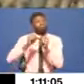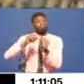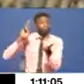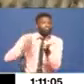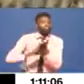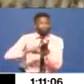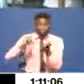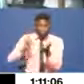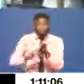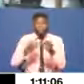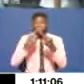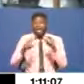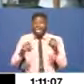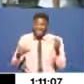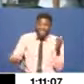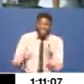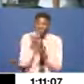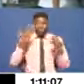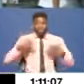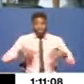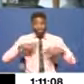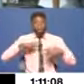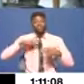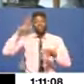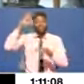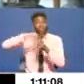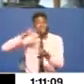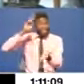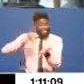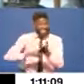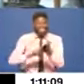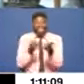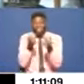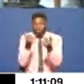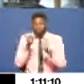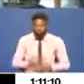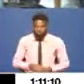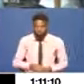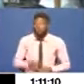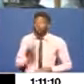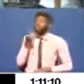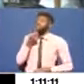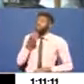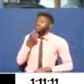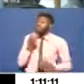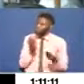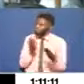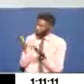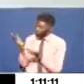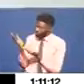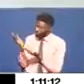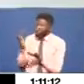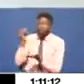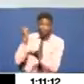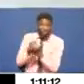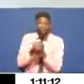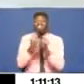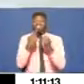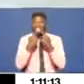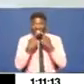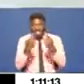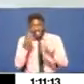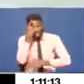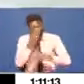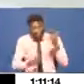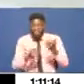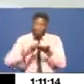low. The registration of some Vita constituency, Neema Karisa, says a lot of identification cards